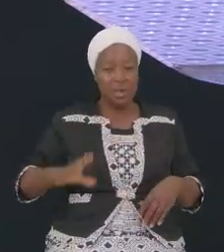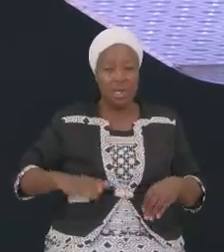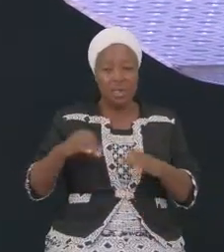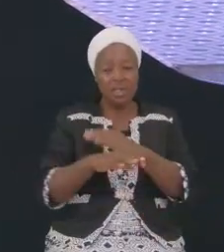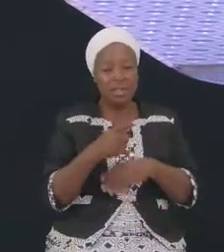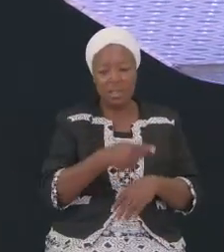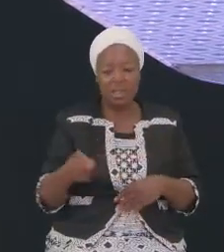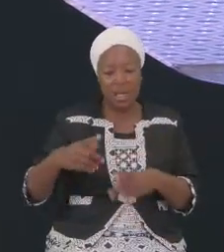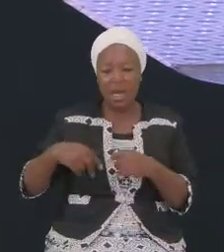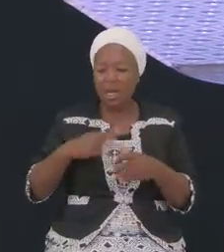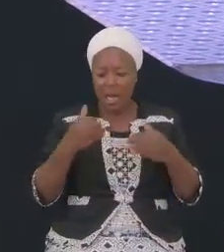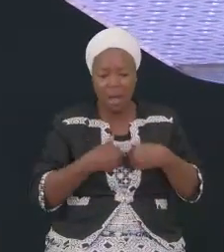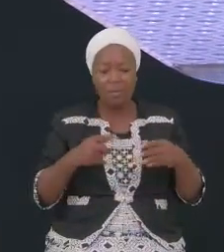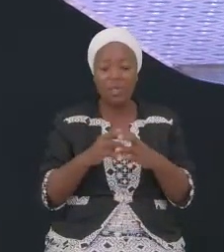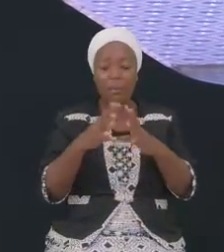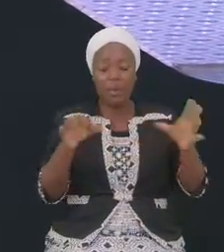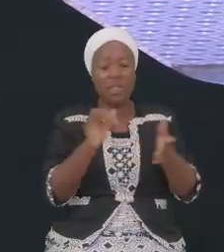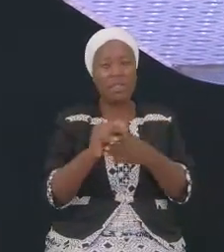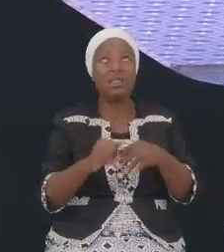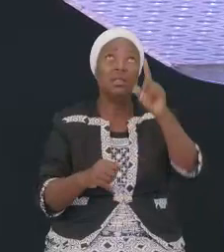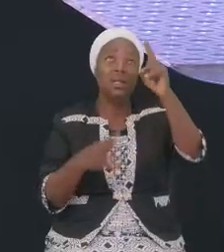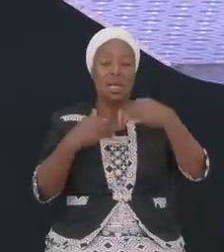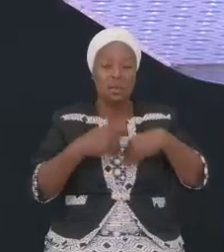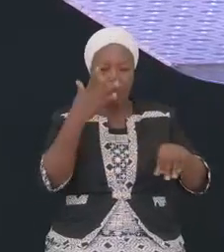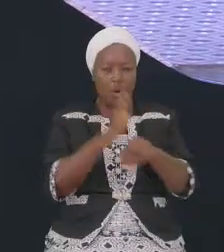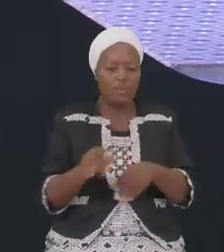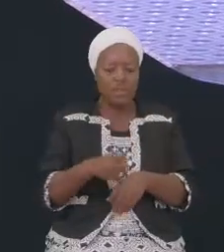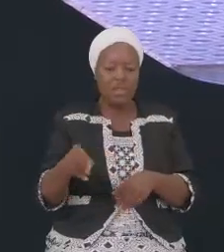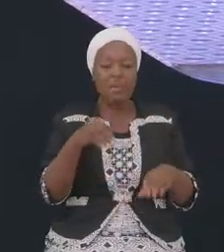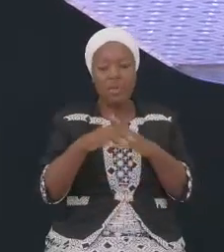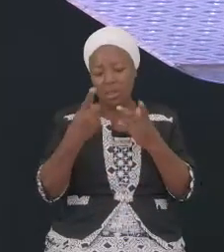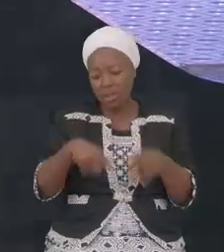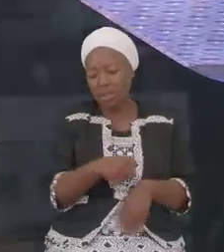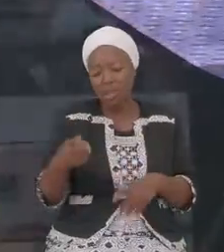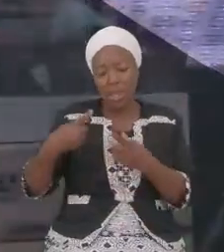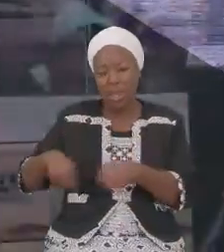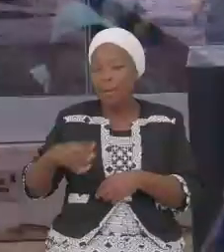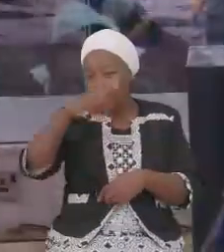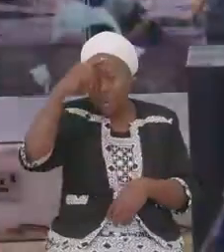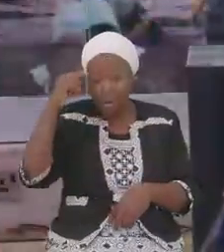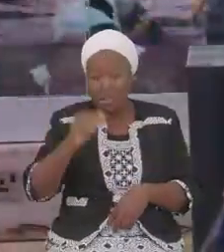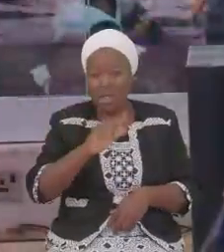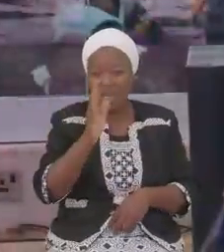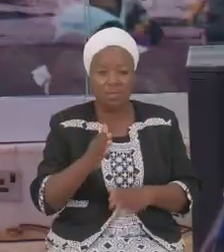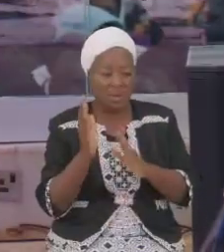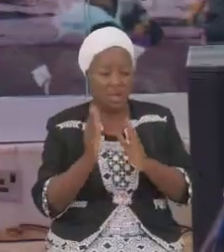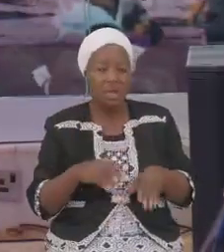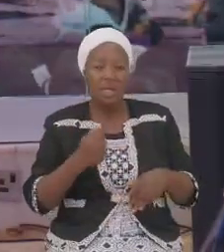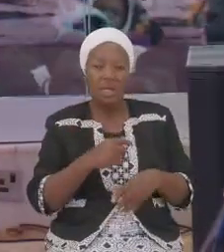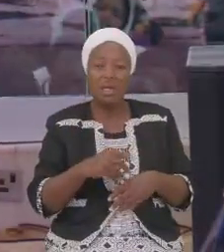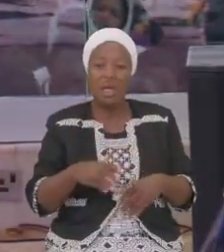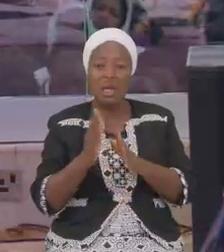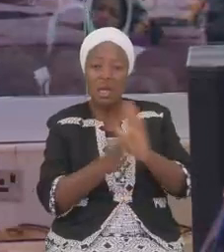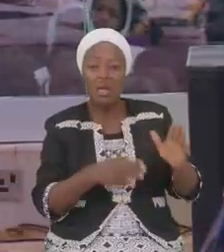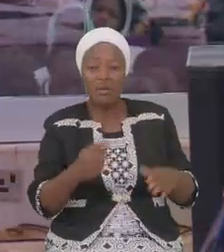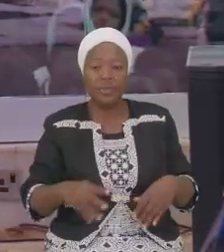had promised them. They'll have that in their heart. Because they didn't live the life, they didn't have the love